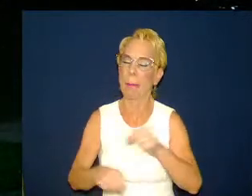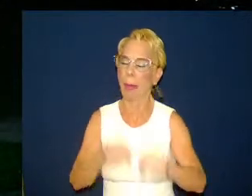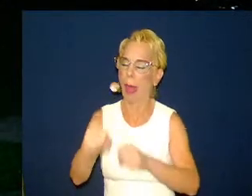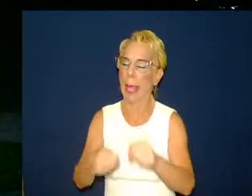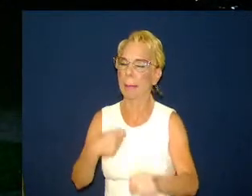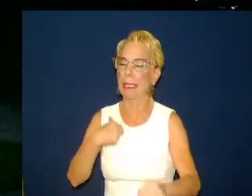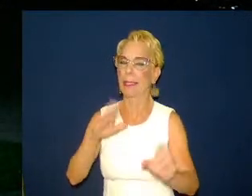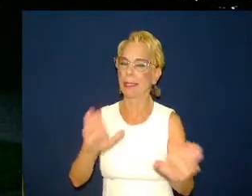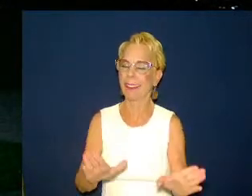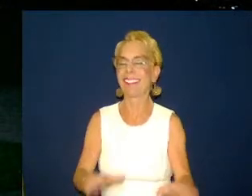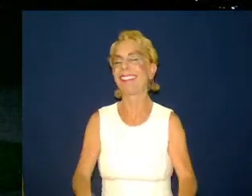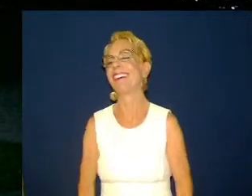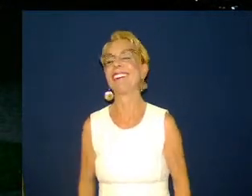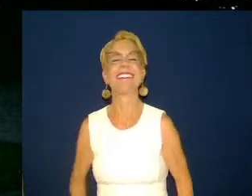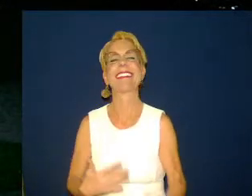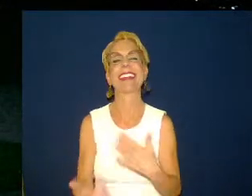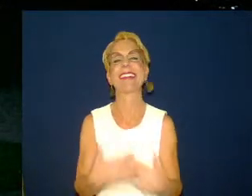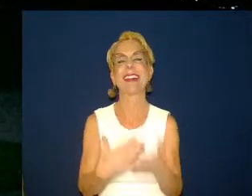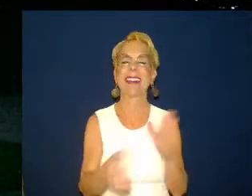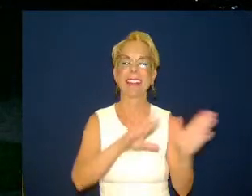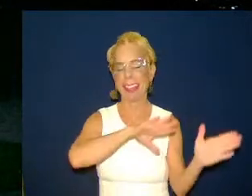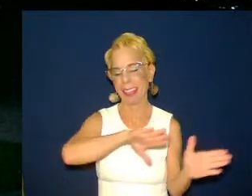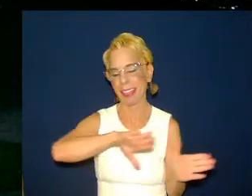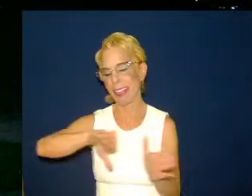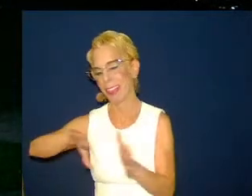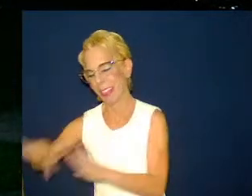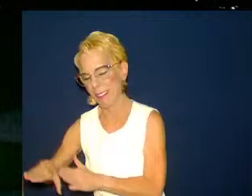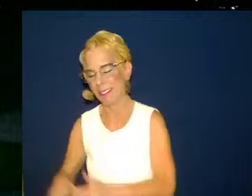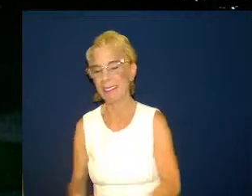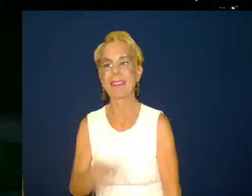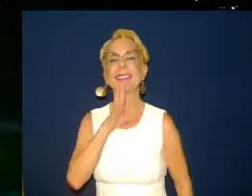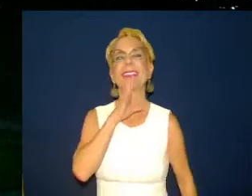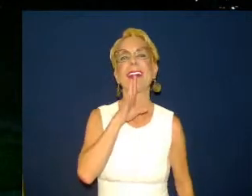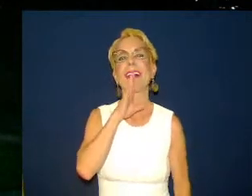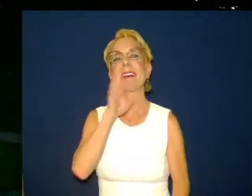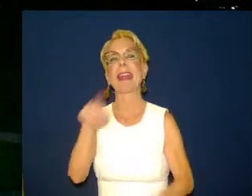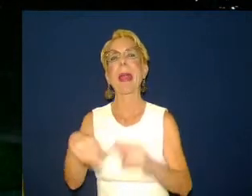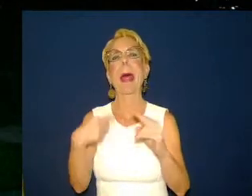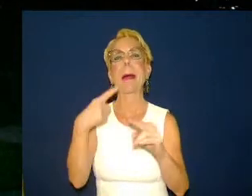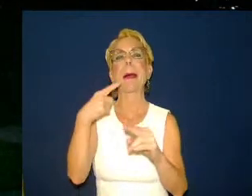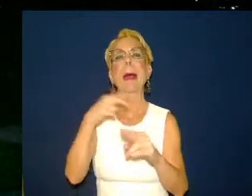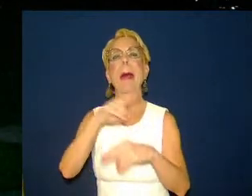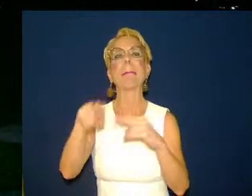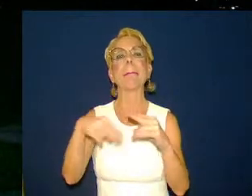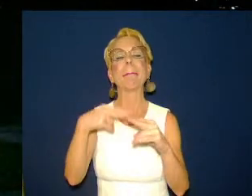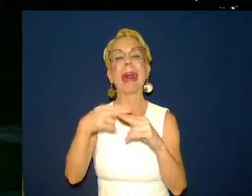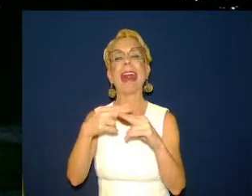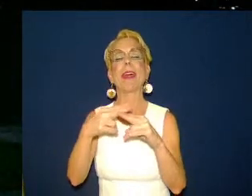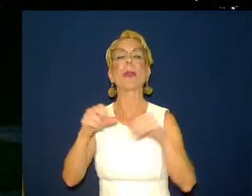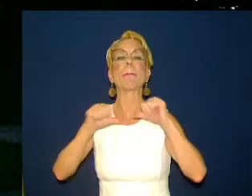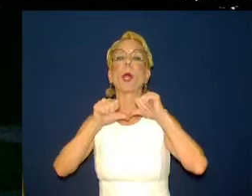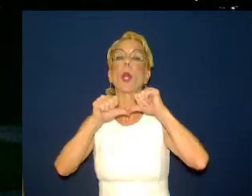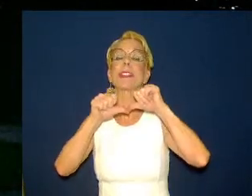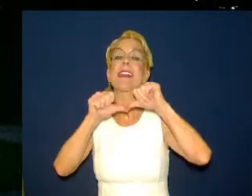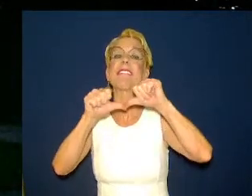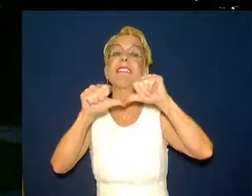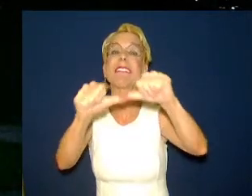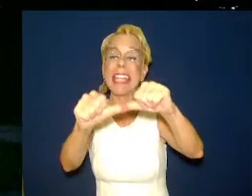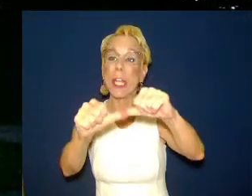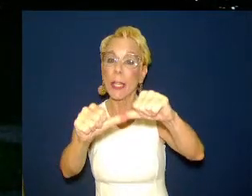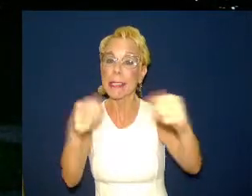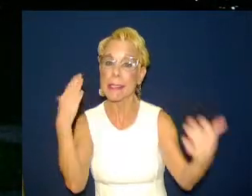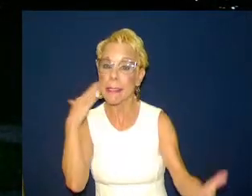So anyway, good to have you here. We're talking about perseverance today. I know that's a big word that we don't use an awful lot in our vocabulary,